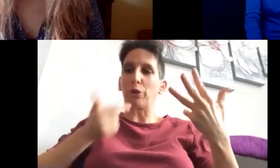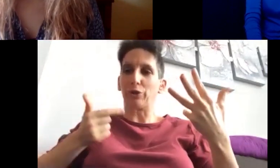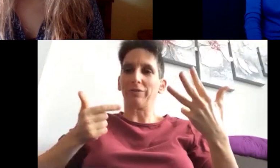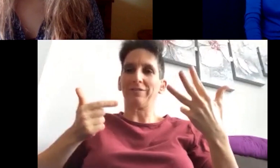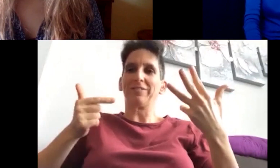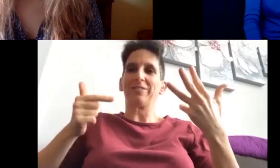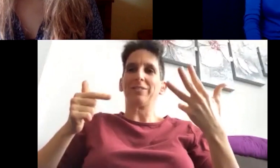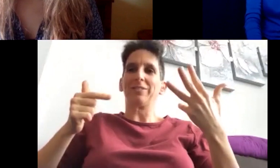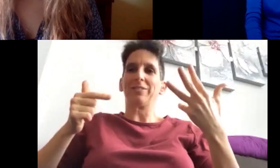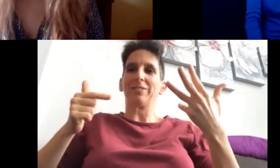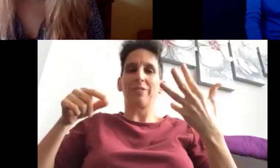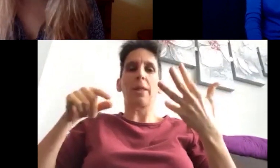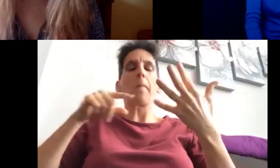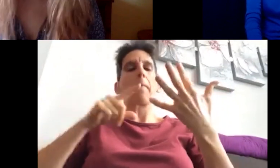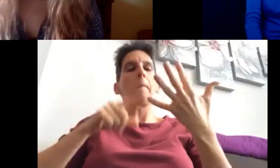gender neutral.